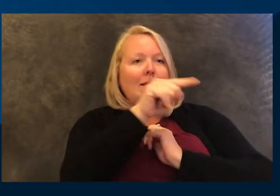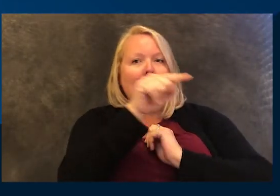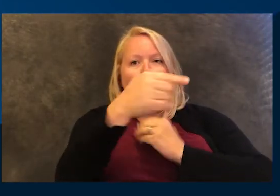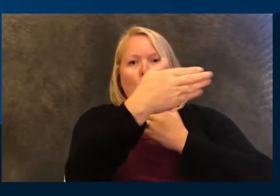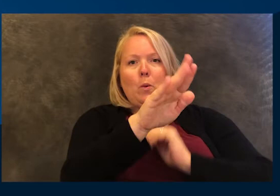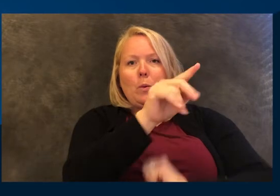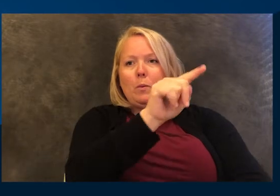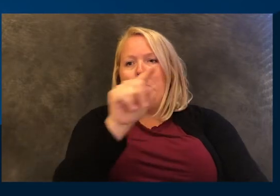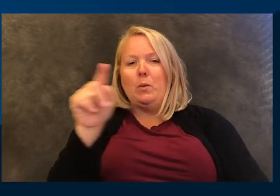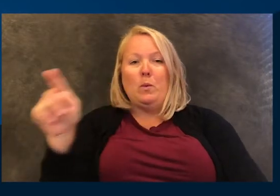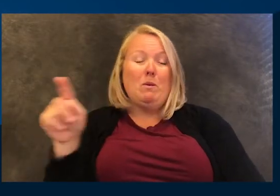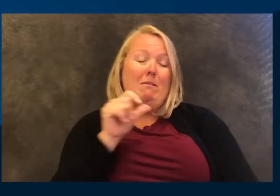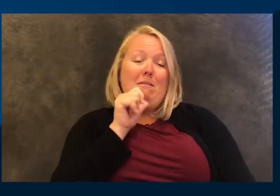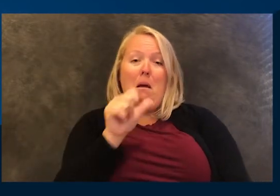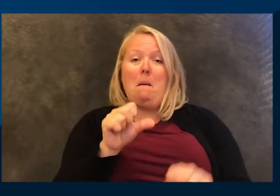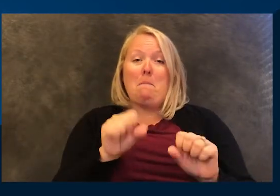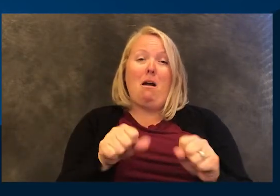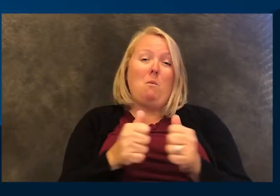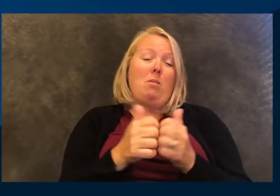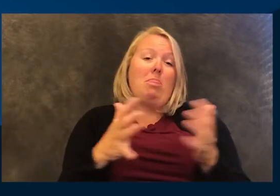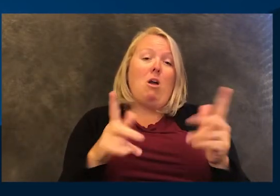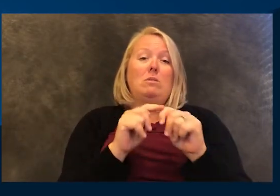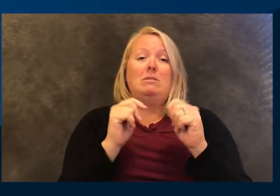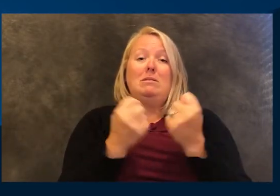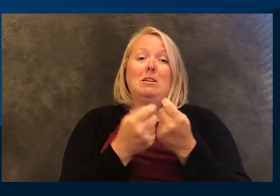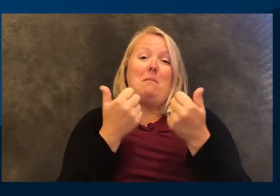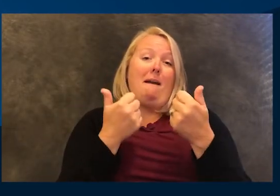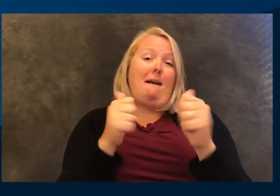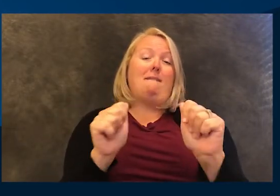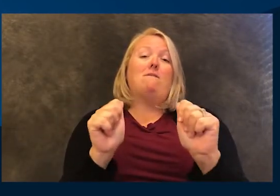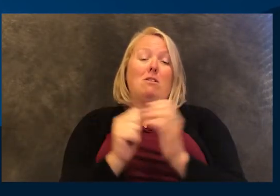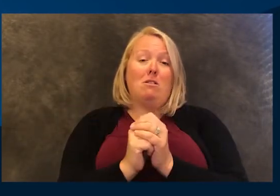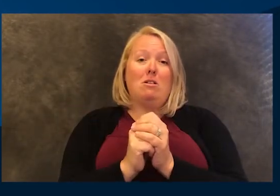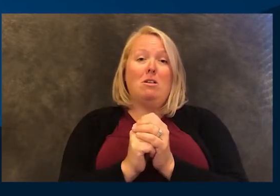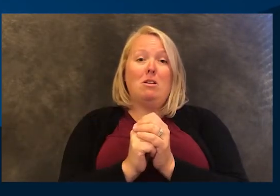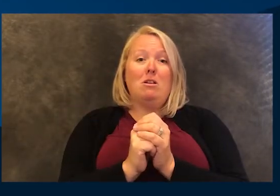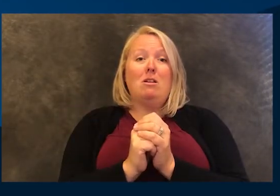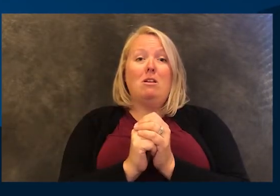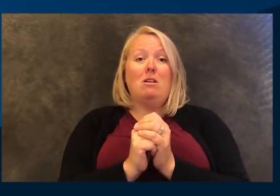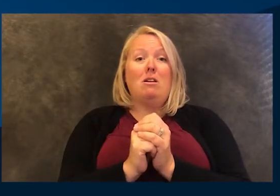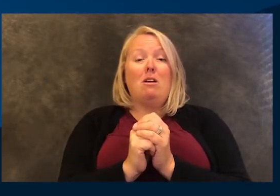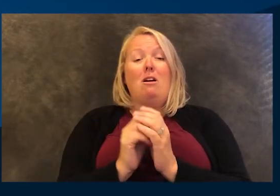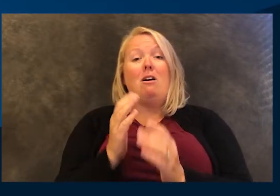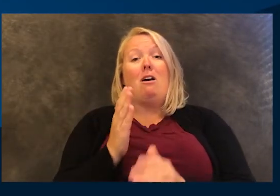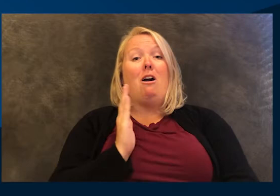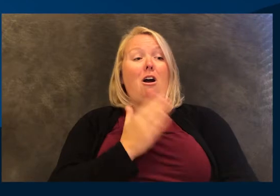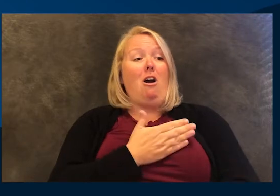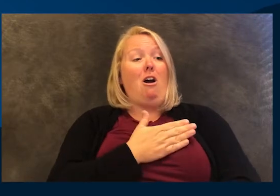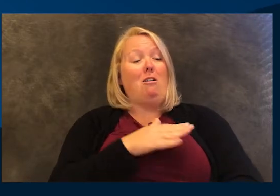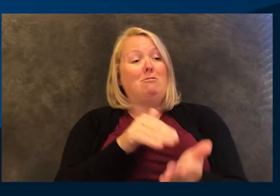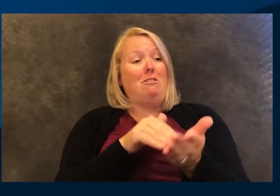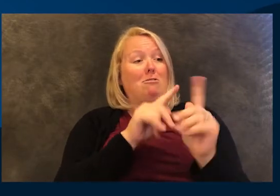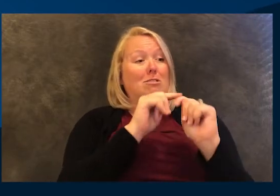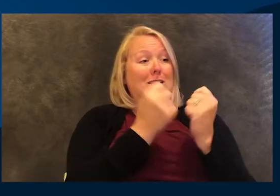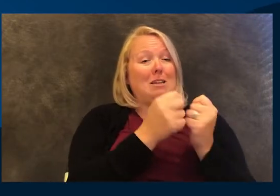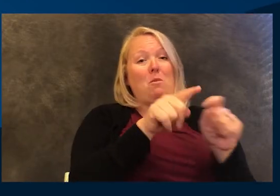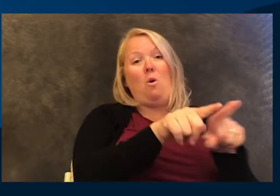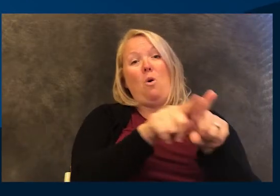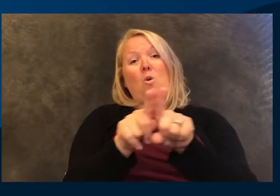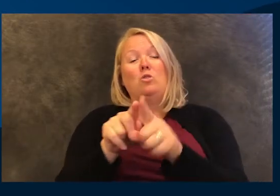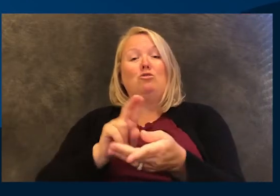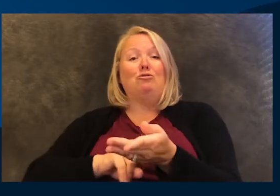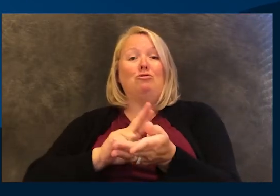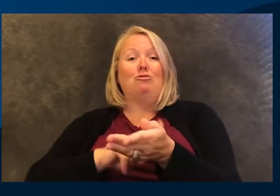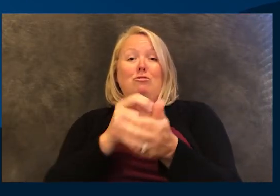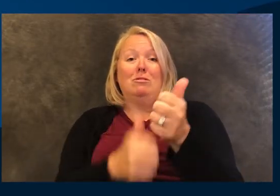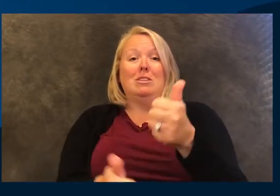be possible without great team effort from each of our leaders, not only our physician teams, but our nursing leaders. I look at what's